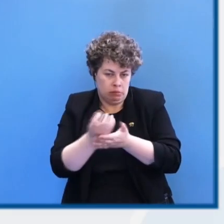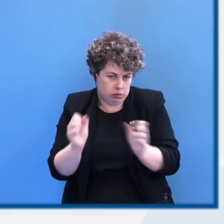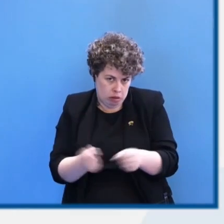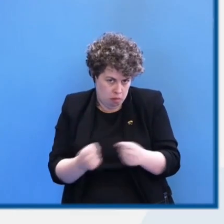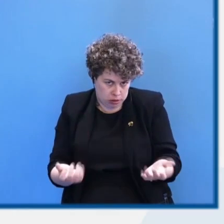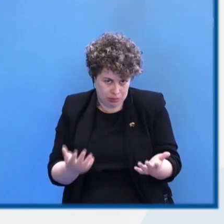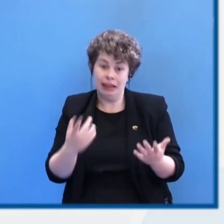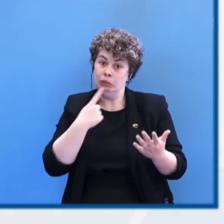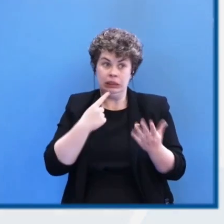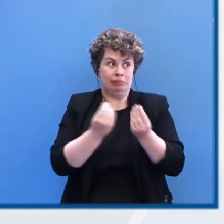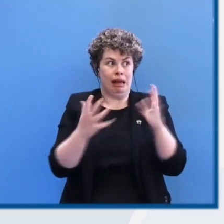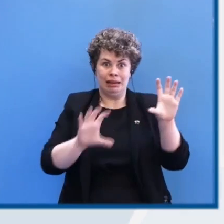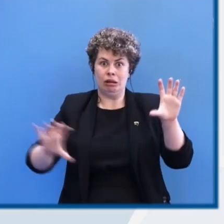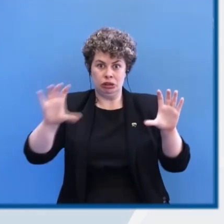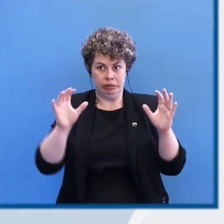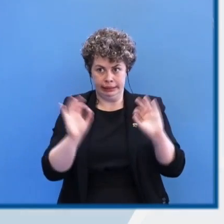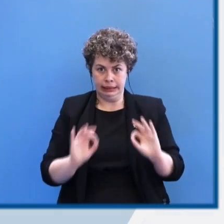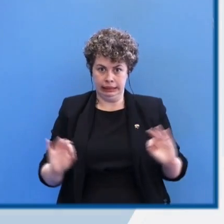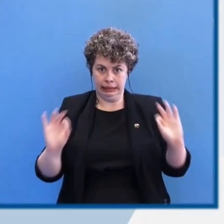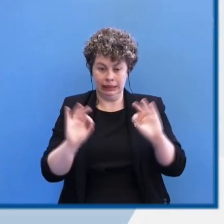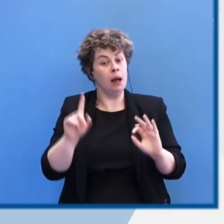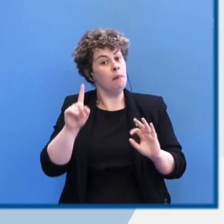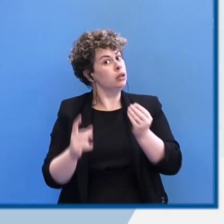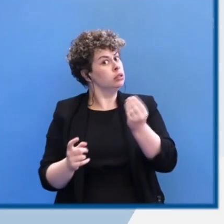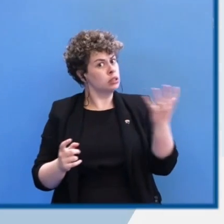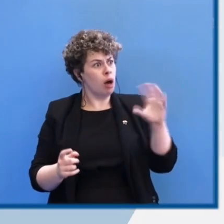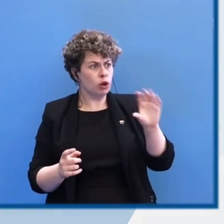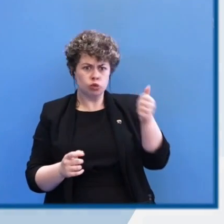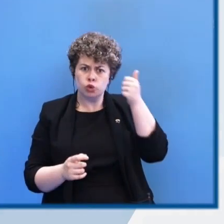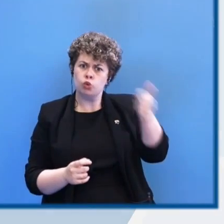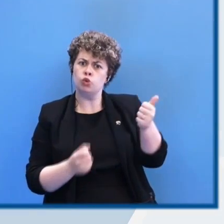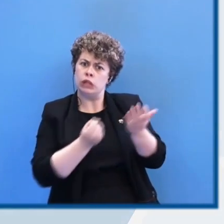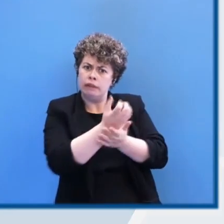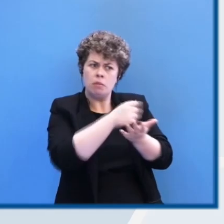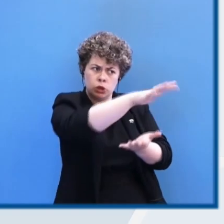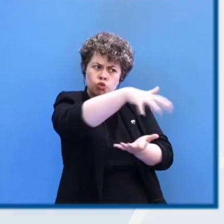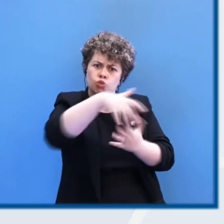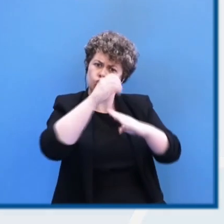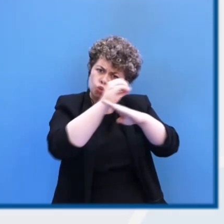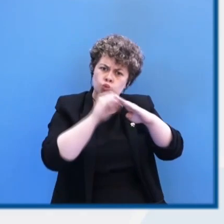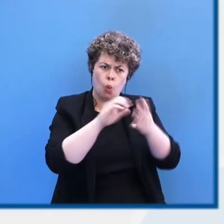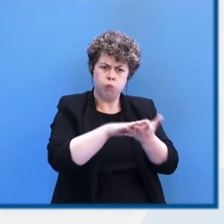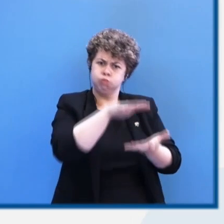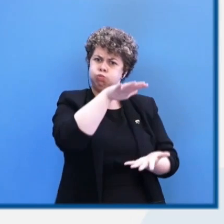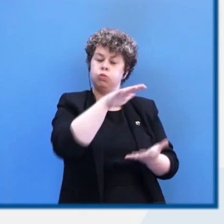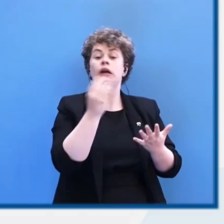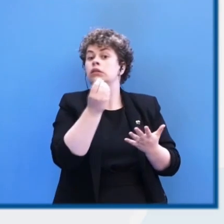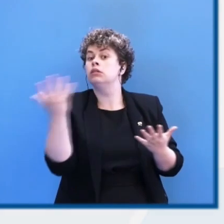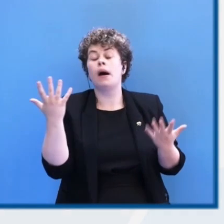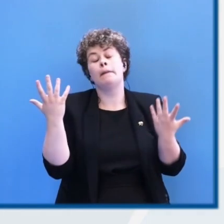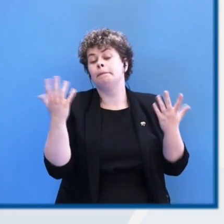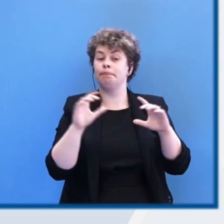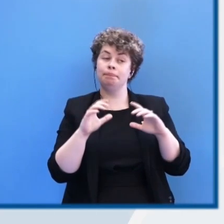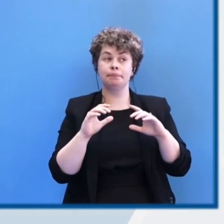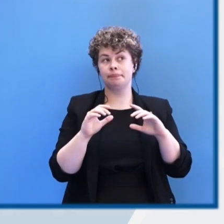have data. I'm told reliably that there are some internet companies and so on which